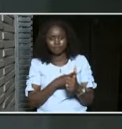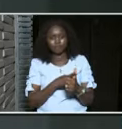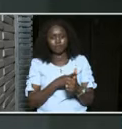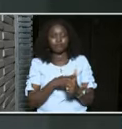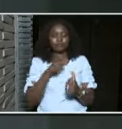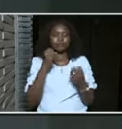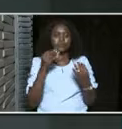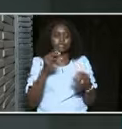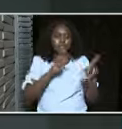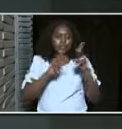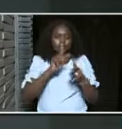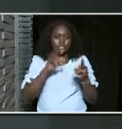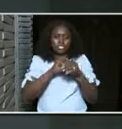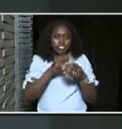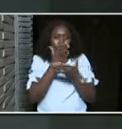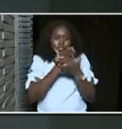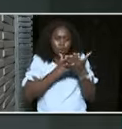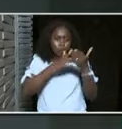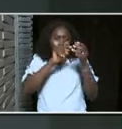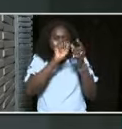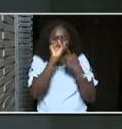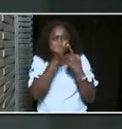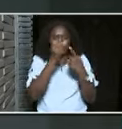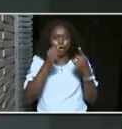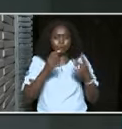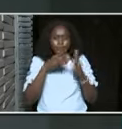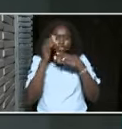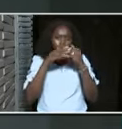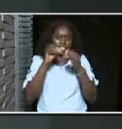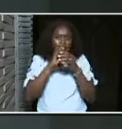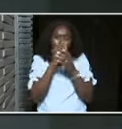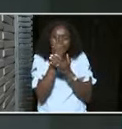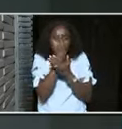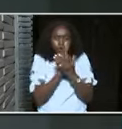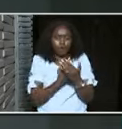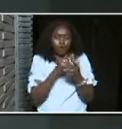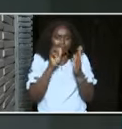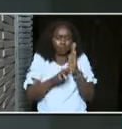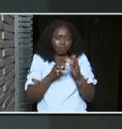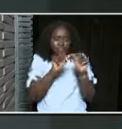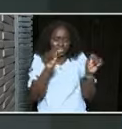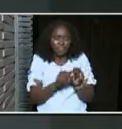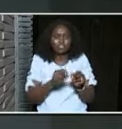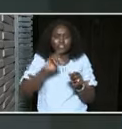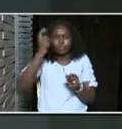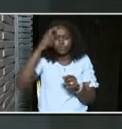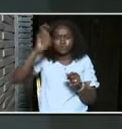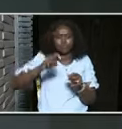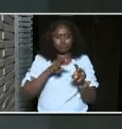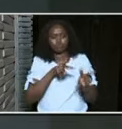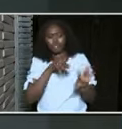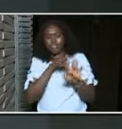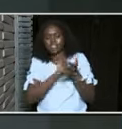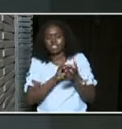so many people, in some cases, are building in low-lying areas. Government must look at that. Government must move as